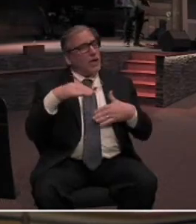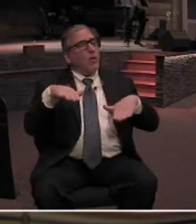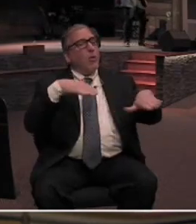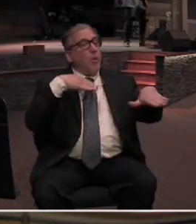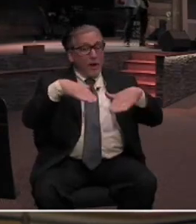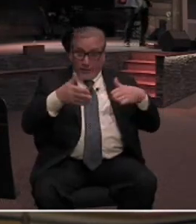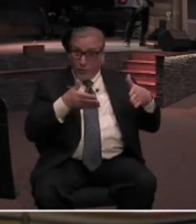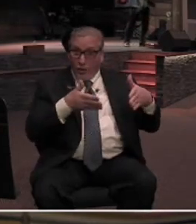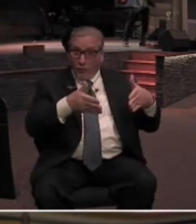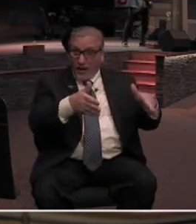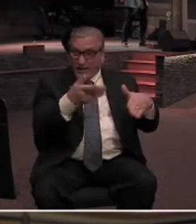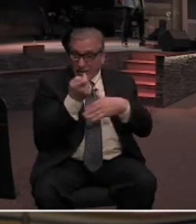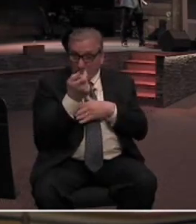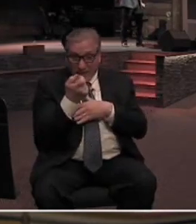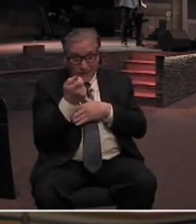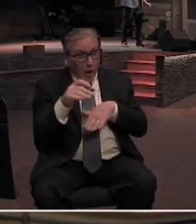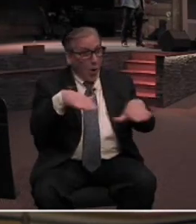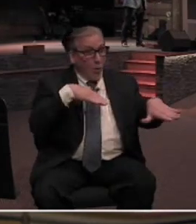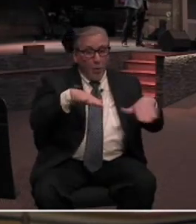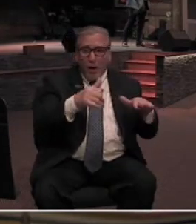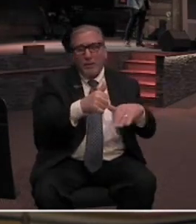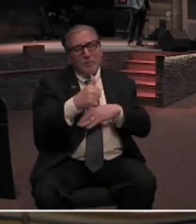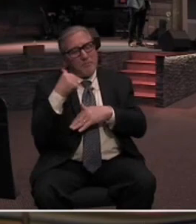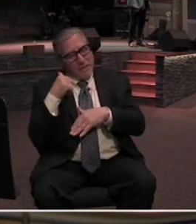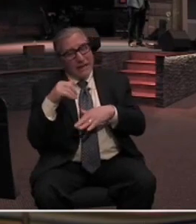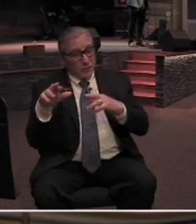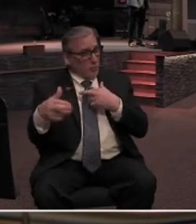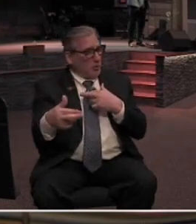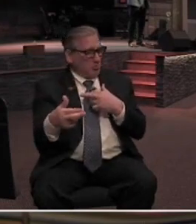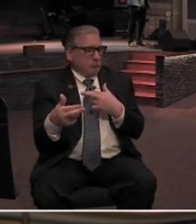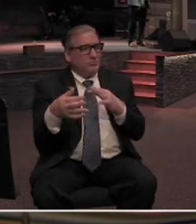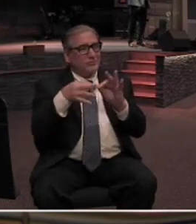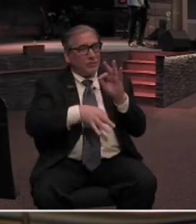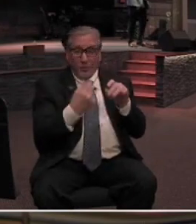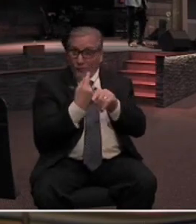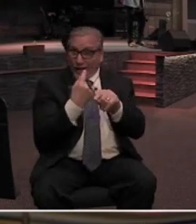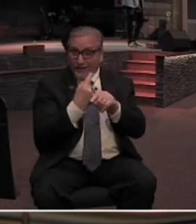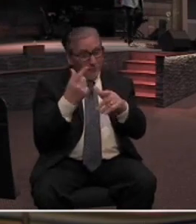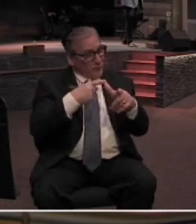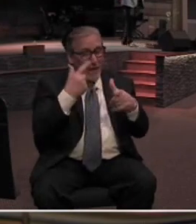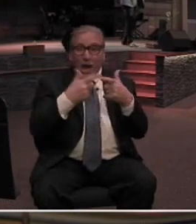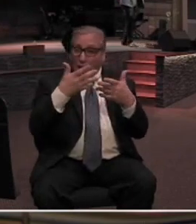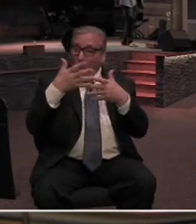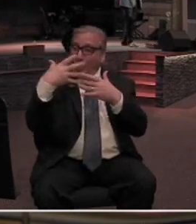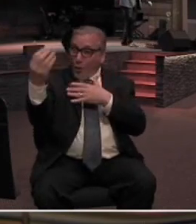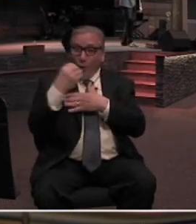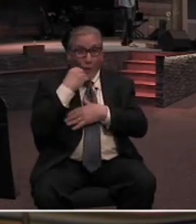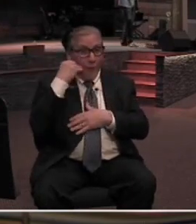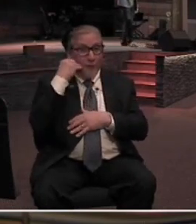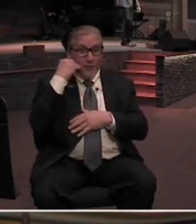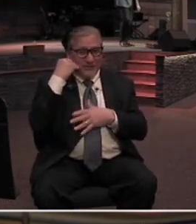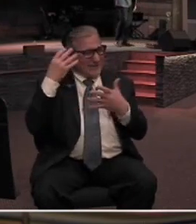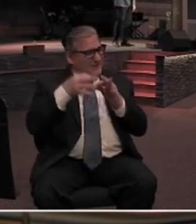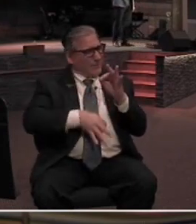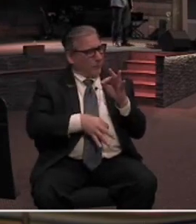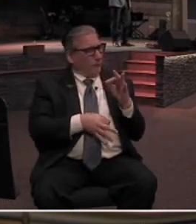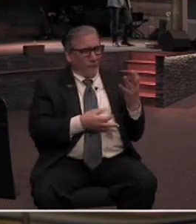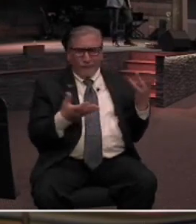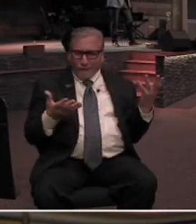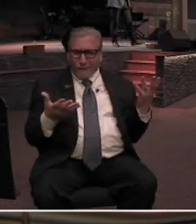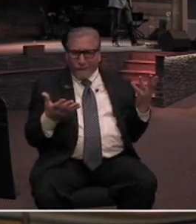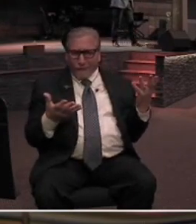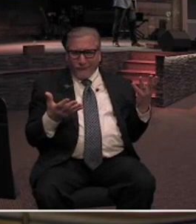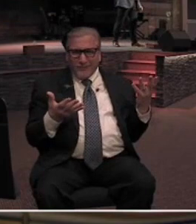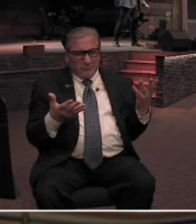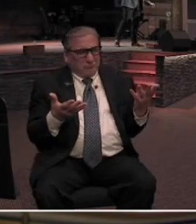the hallway and walk back to your room, and they'll let you go home. That was the goal. That's